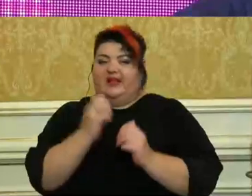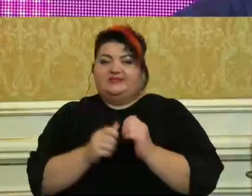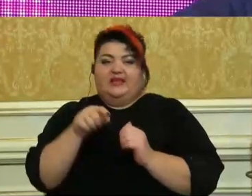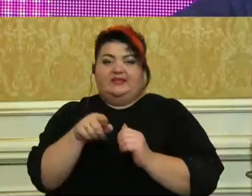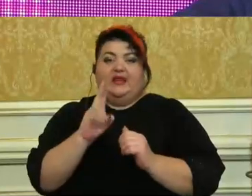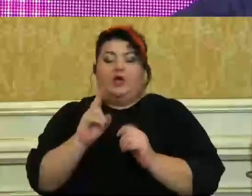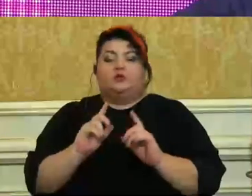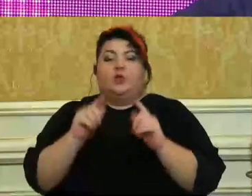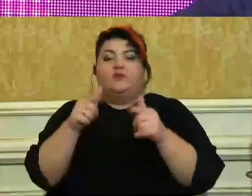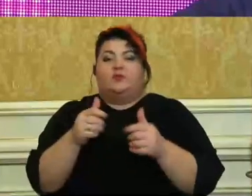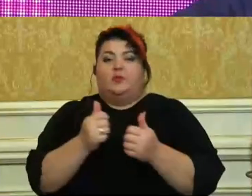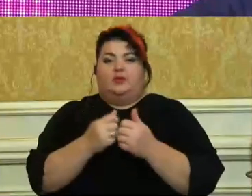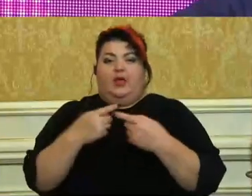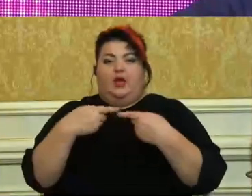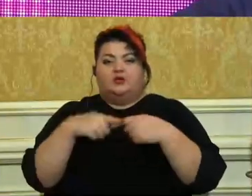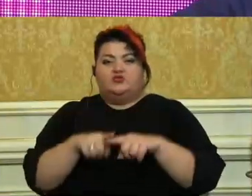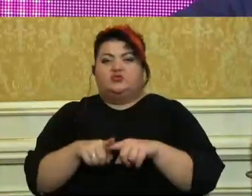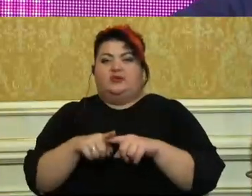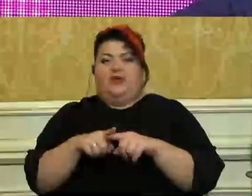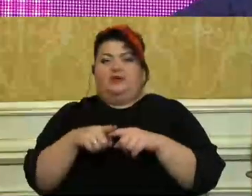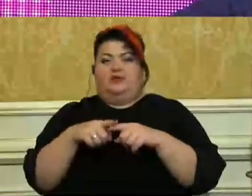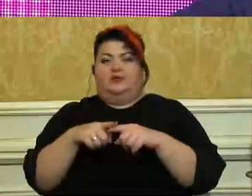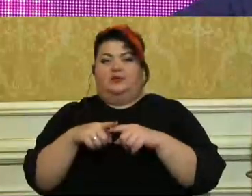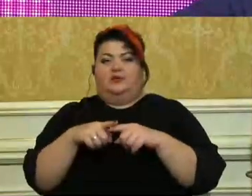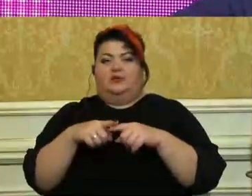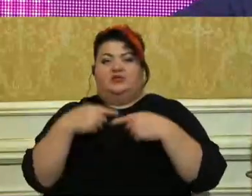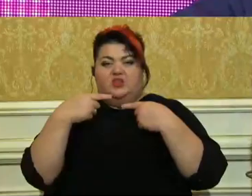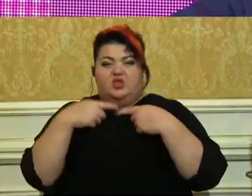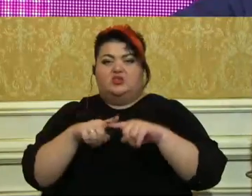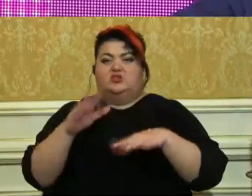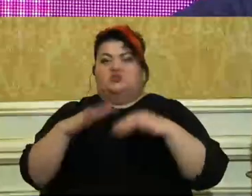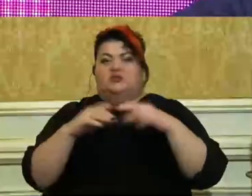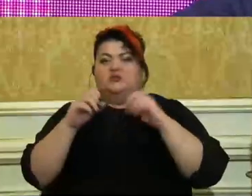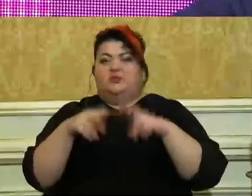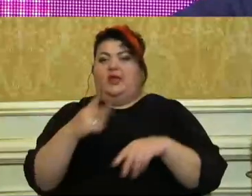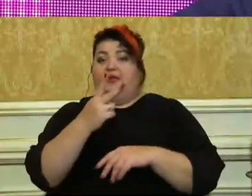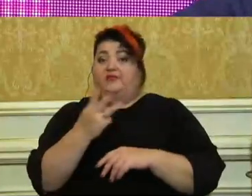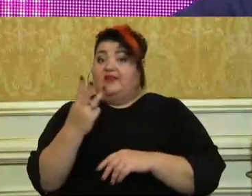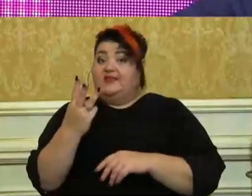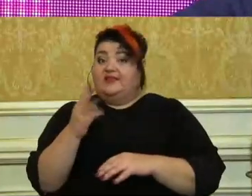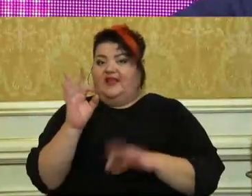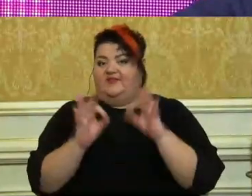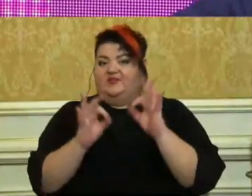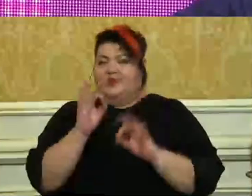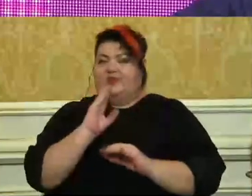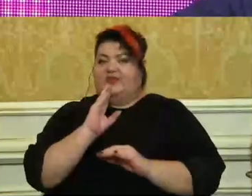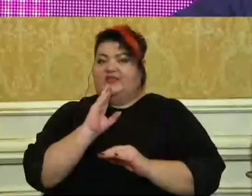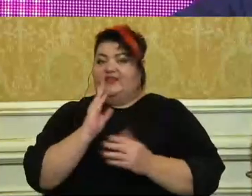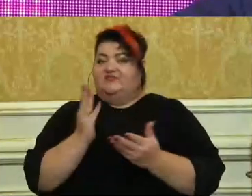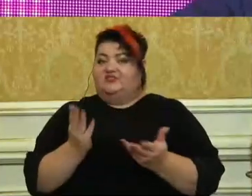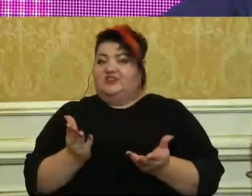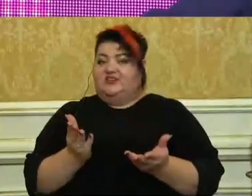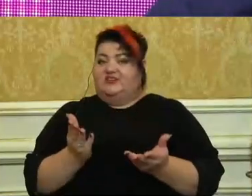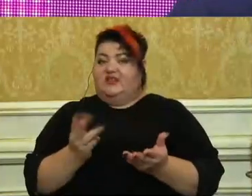girls. Among those abiturients, those who are just, entering the technical institutions, 23 on